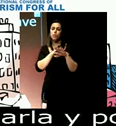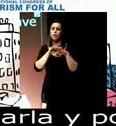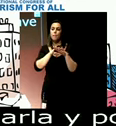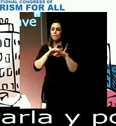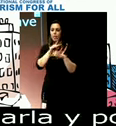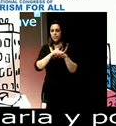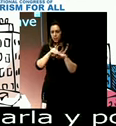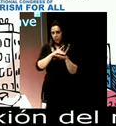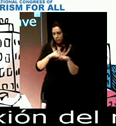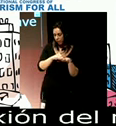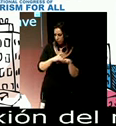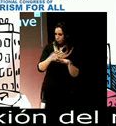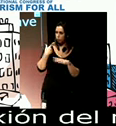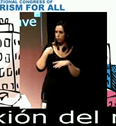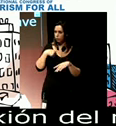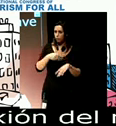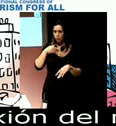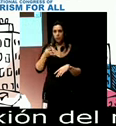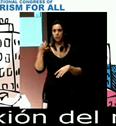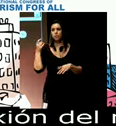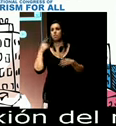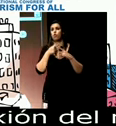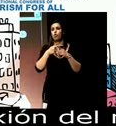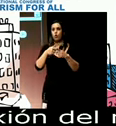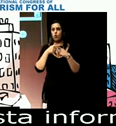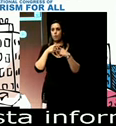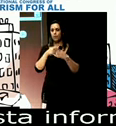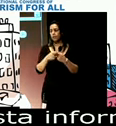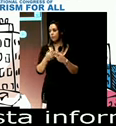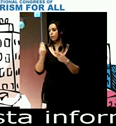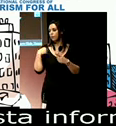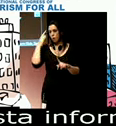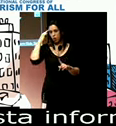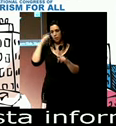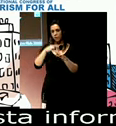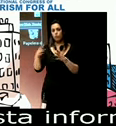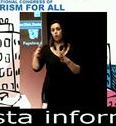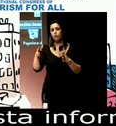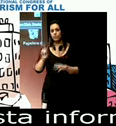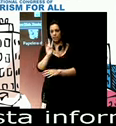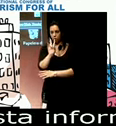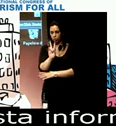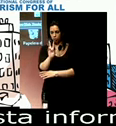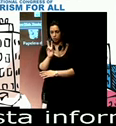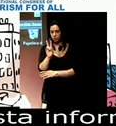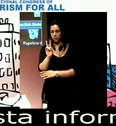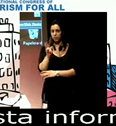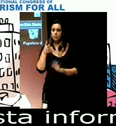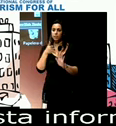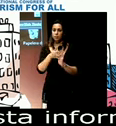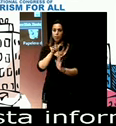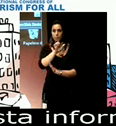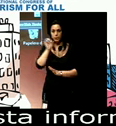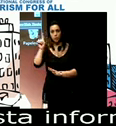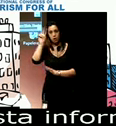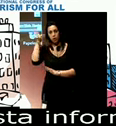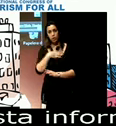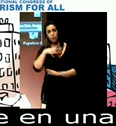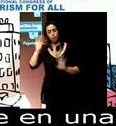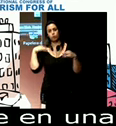a database. The most important is being able to share it. This is another goal from